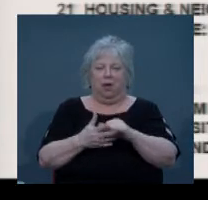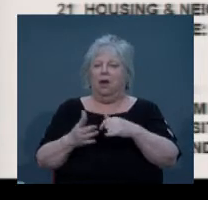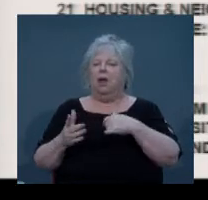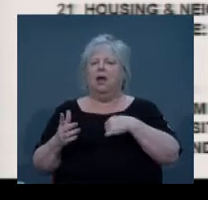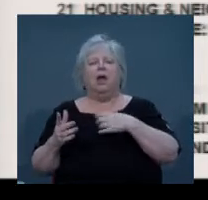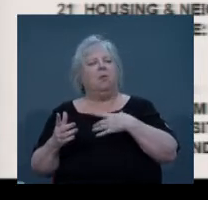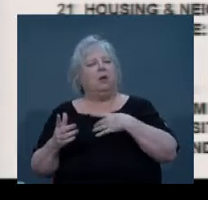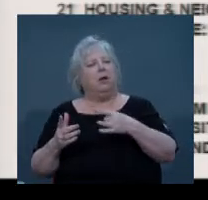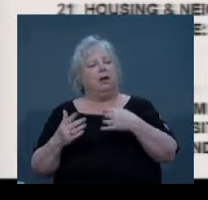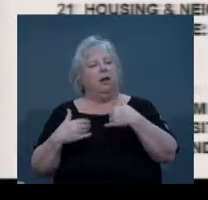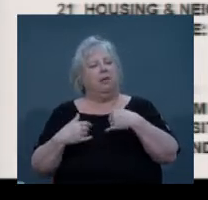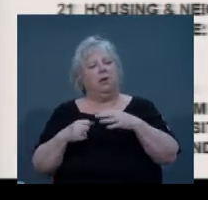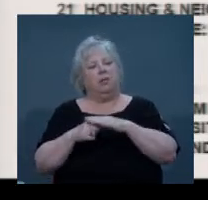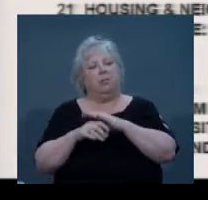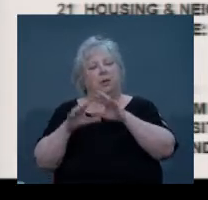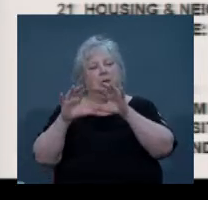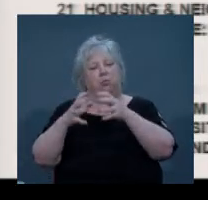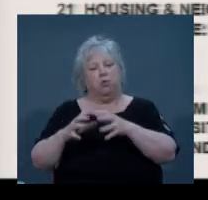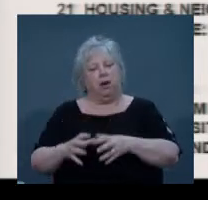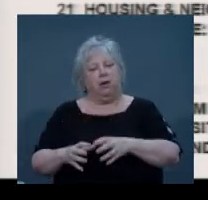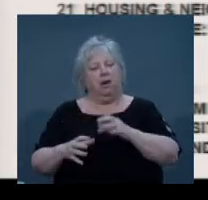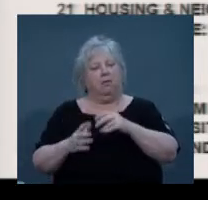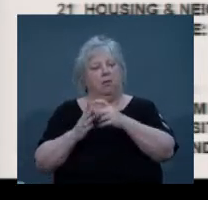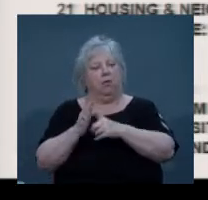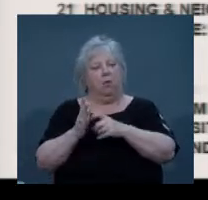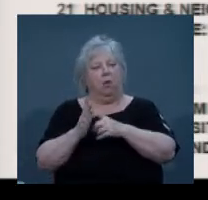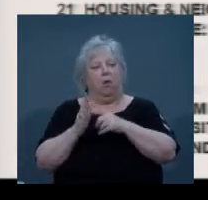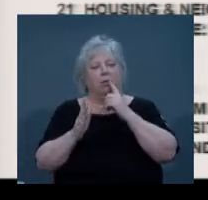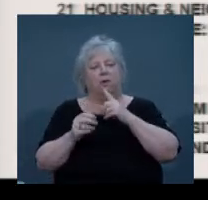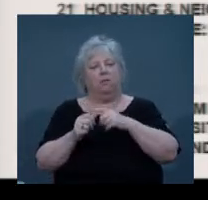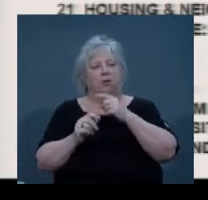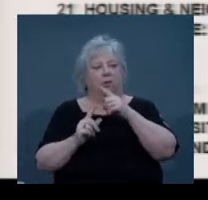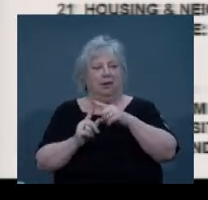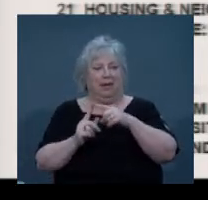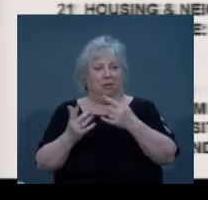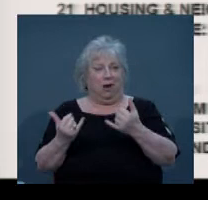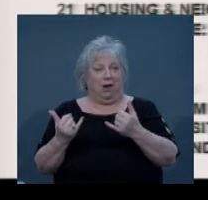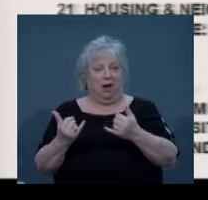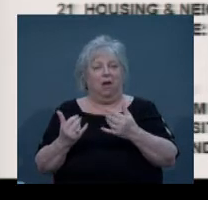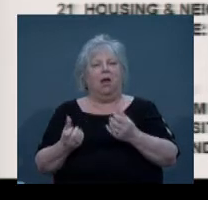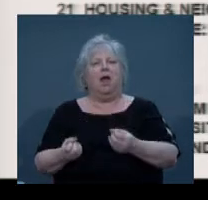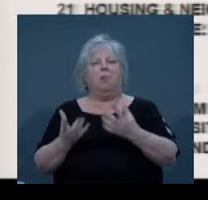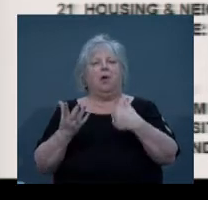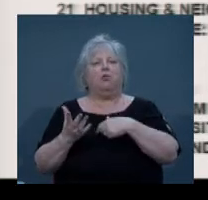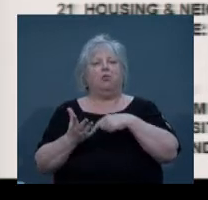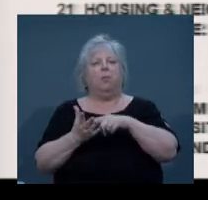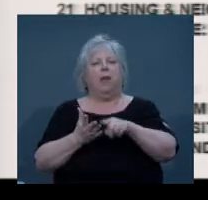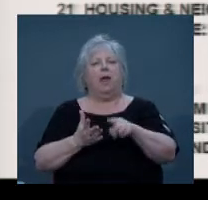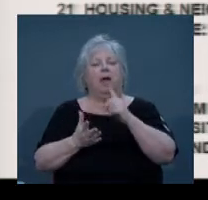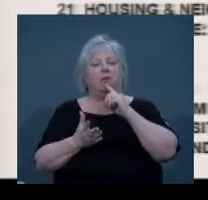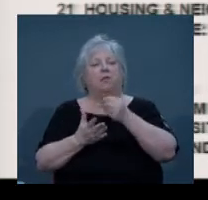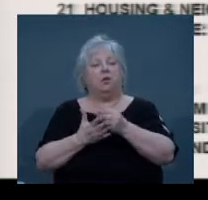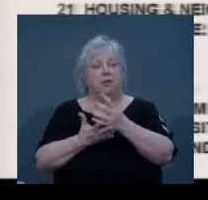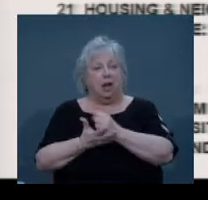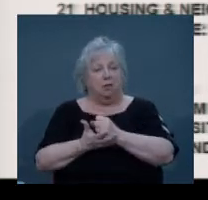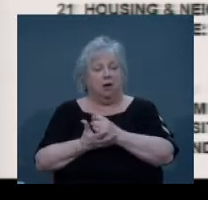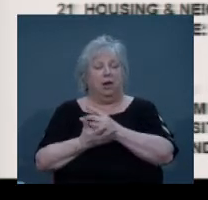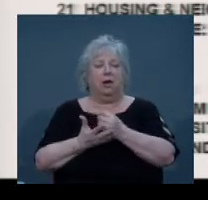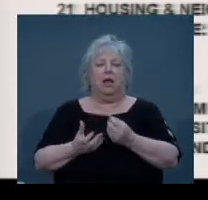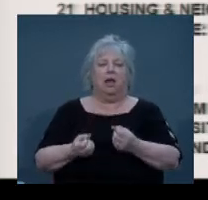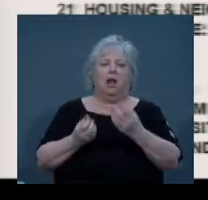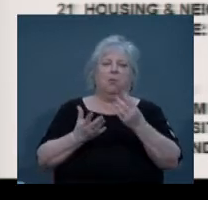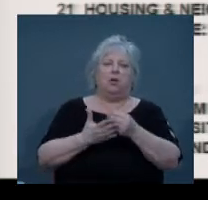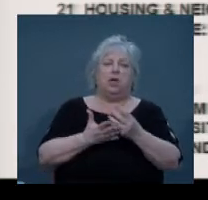to have a complete breakdown of the cost of First Tee at this point, how much we're paying out for salaries, and how